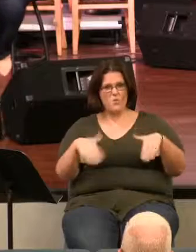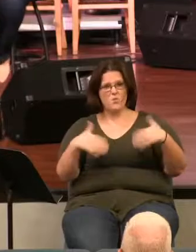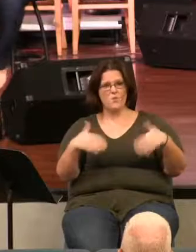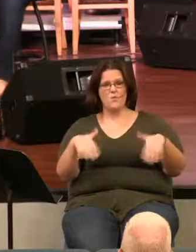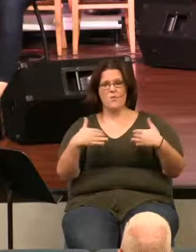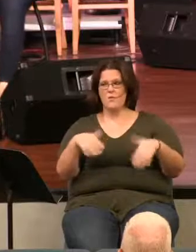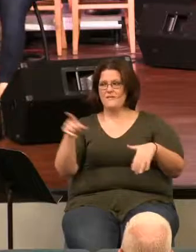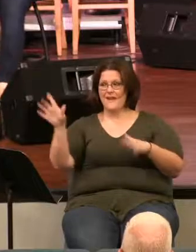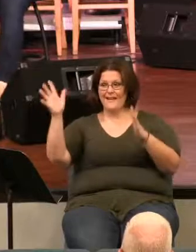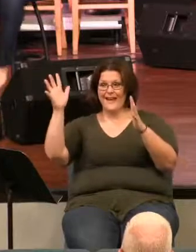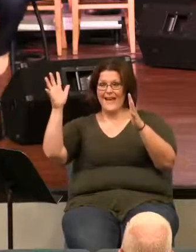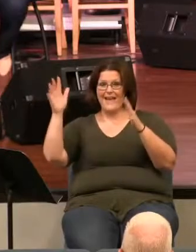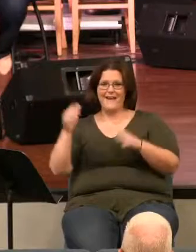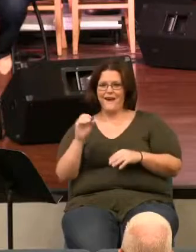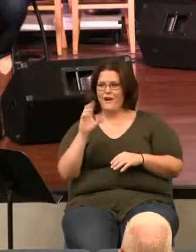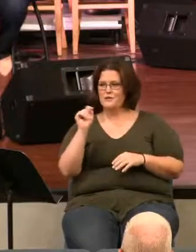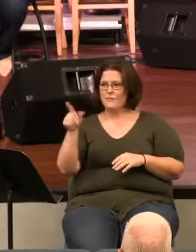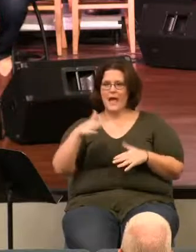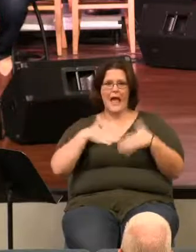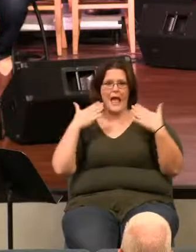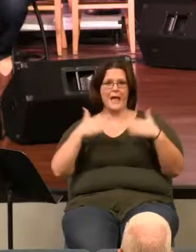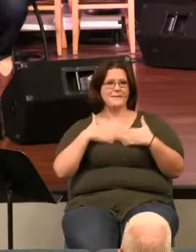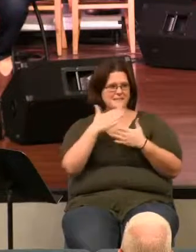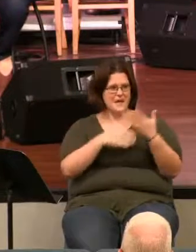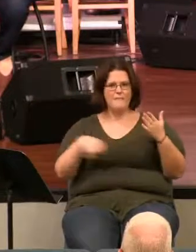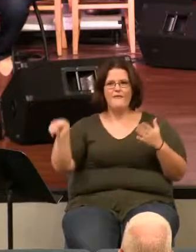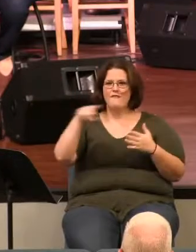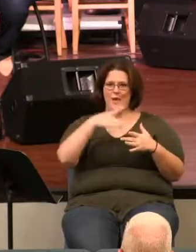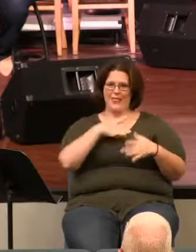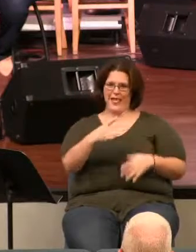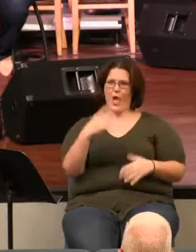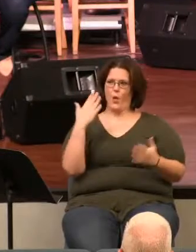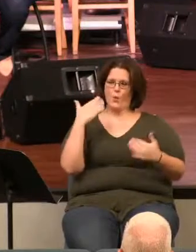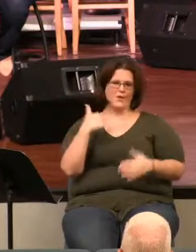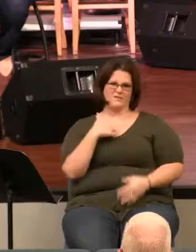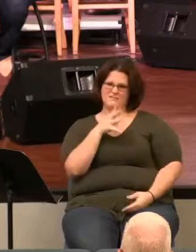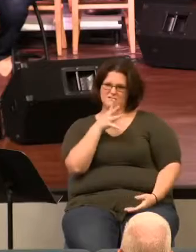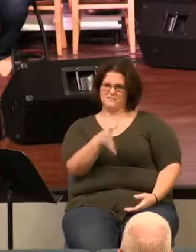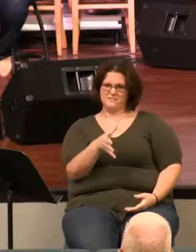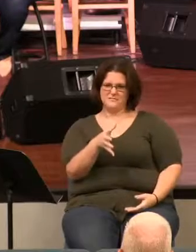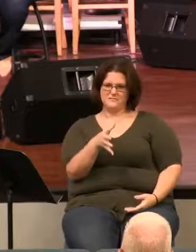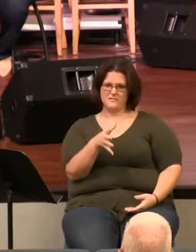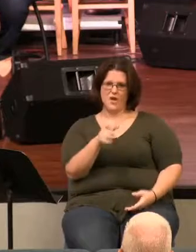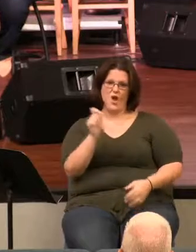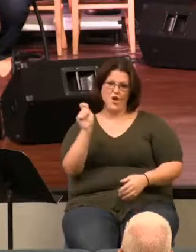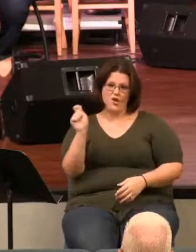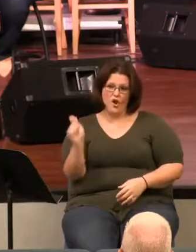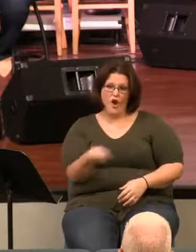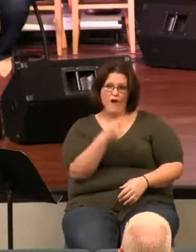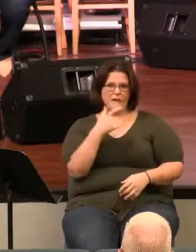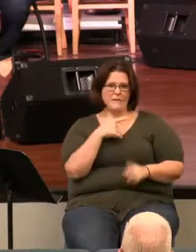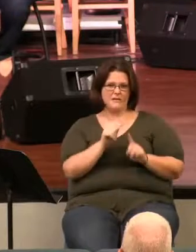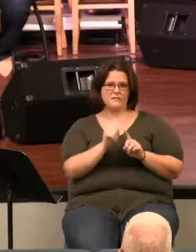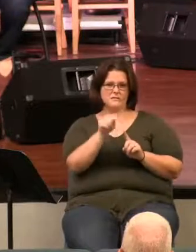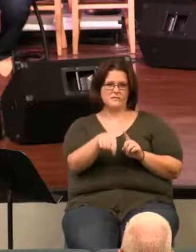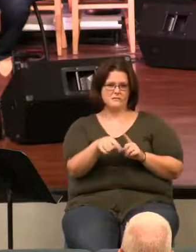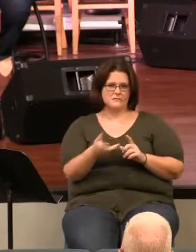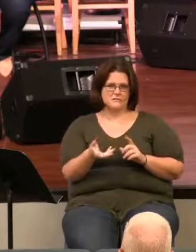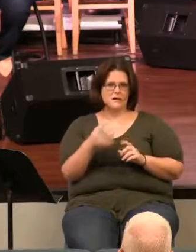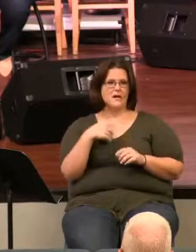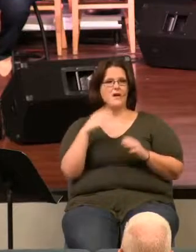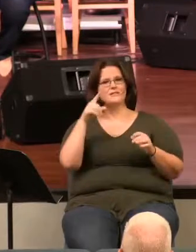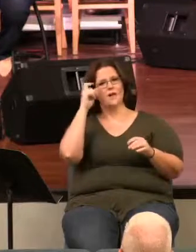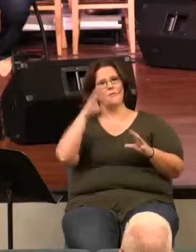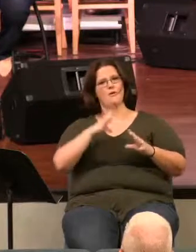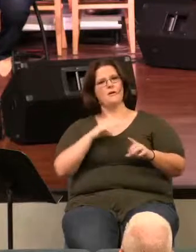already? Yay. Some of you like the cooler weather, I know. The golf ball doesn't fly quite as far. So